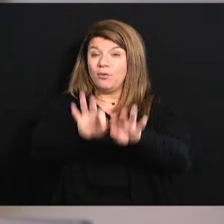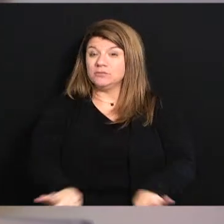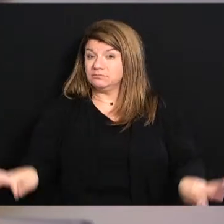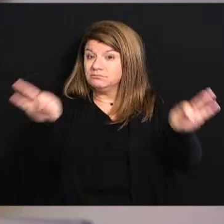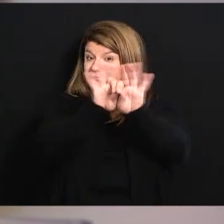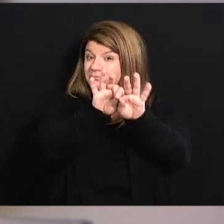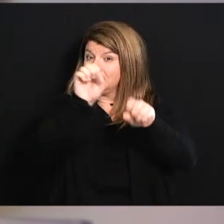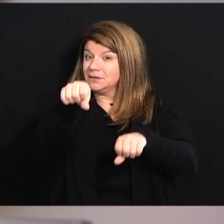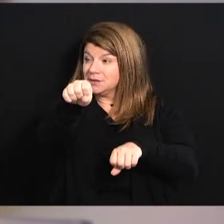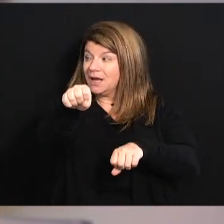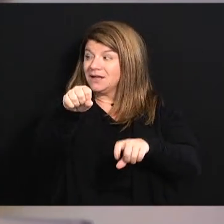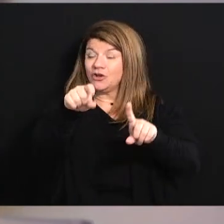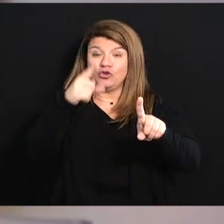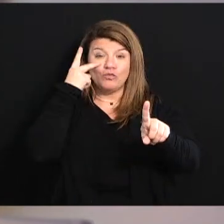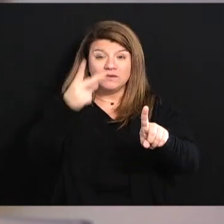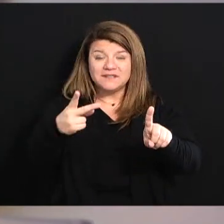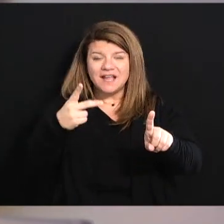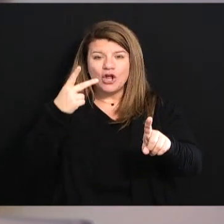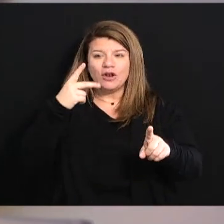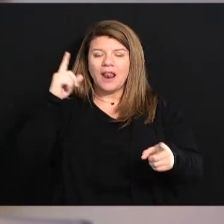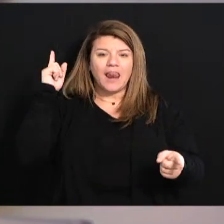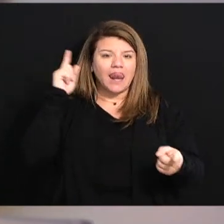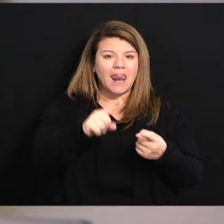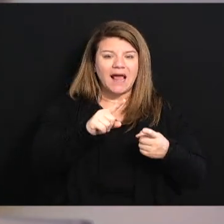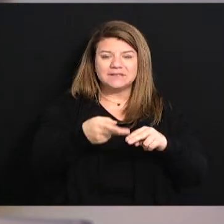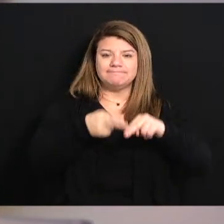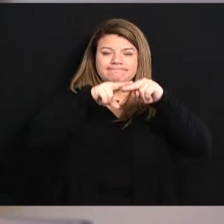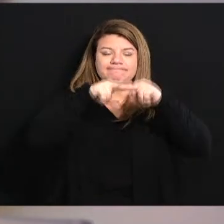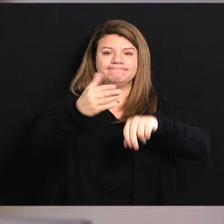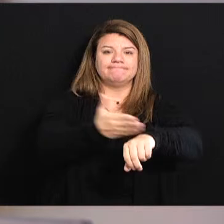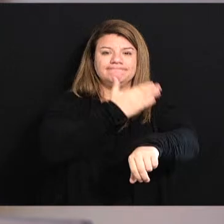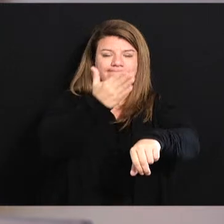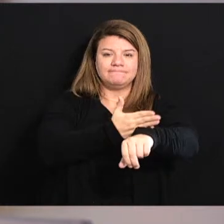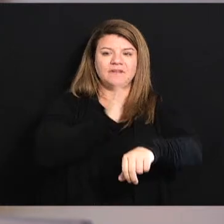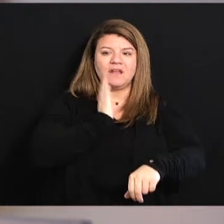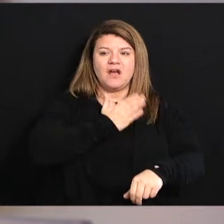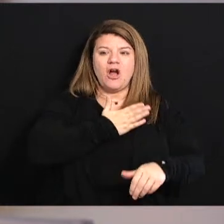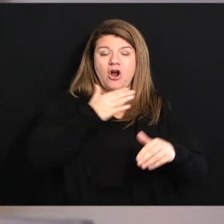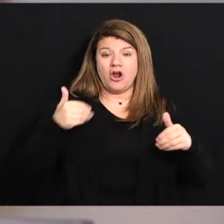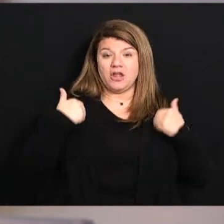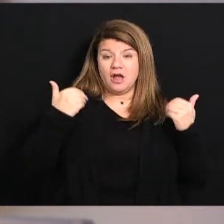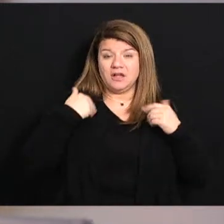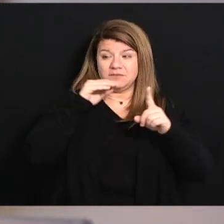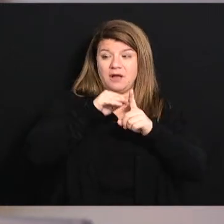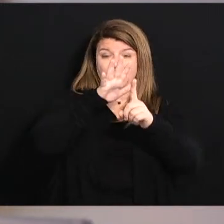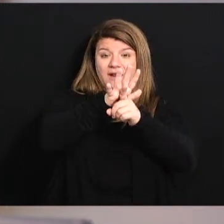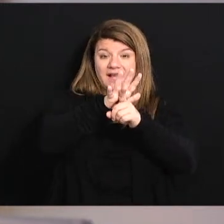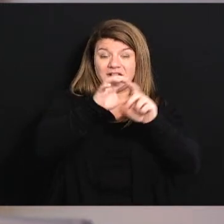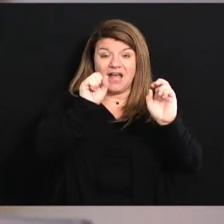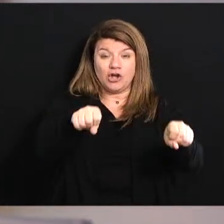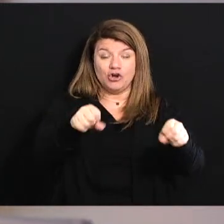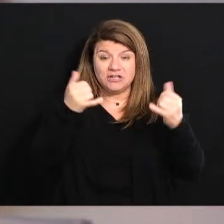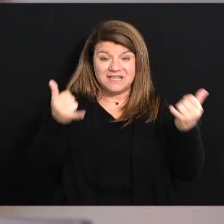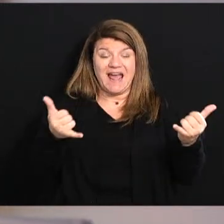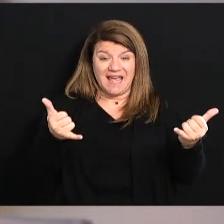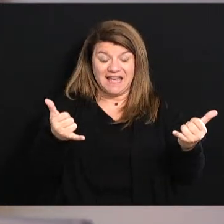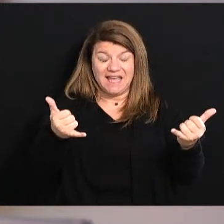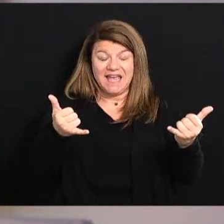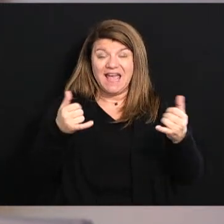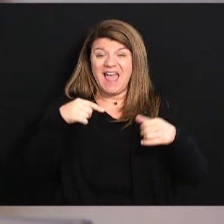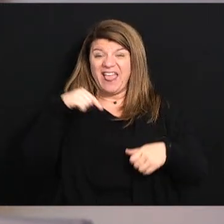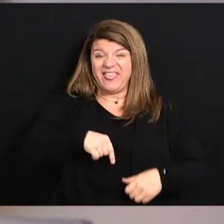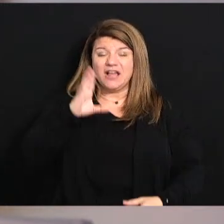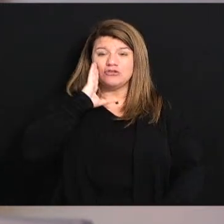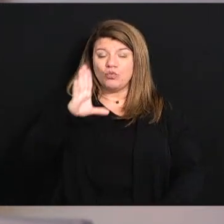Charles, we have seen less uptake in our younger part of our populations eligible today. And this will